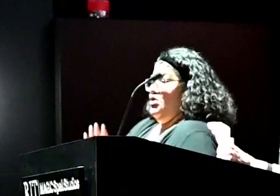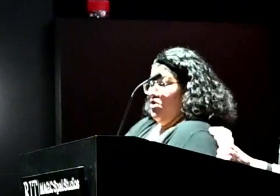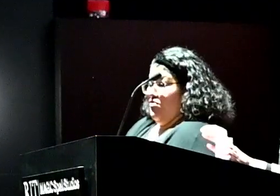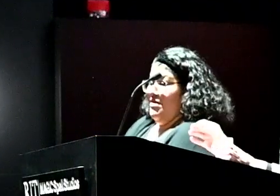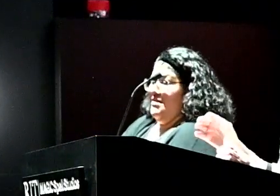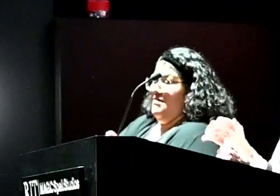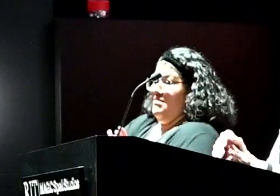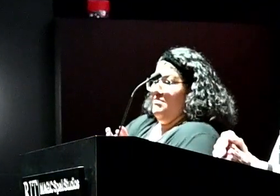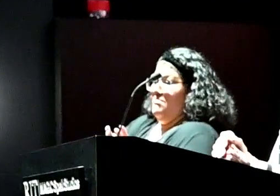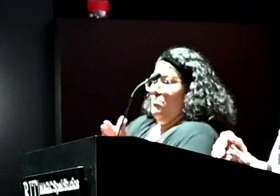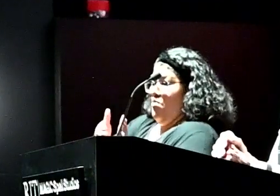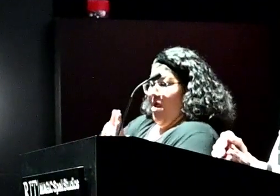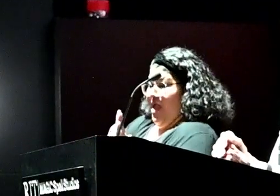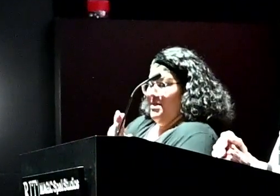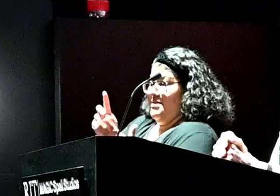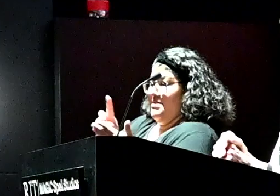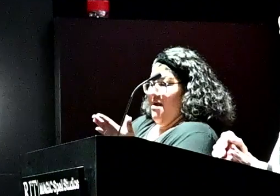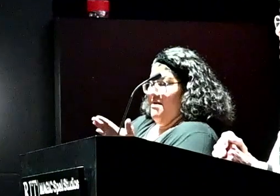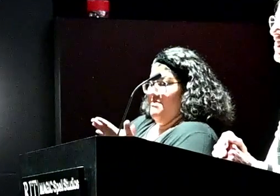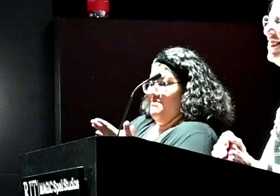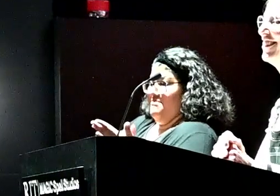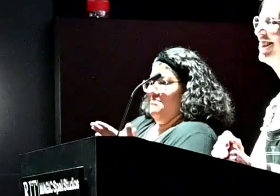to work for adults now.